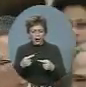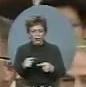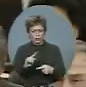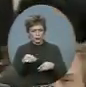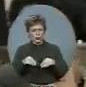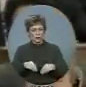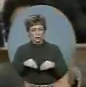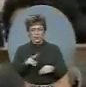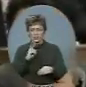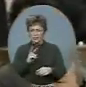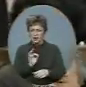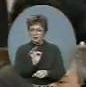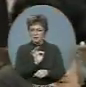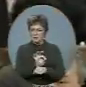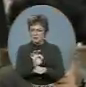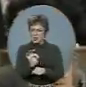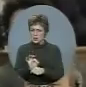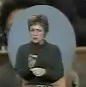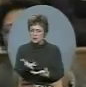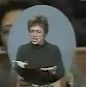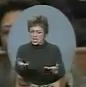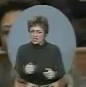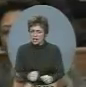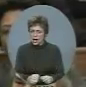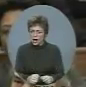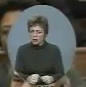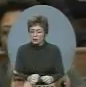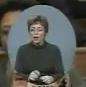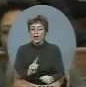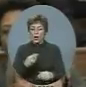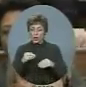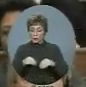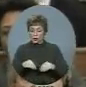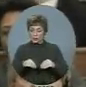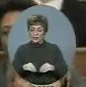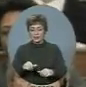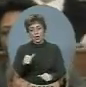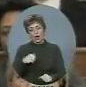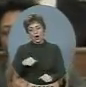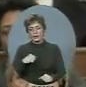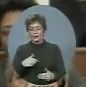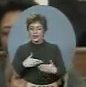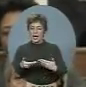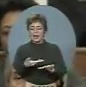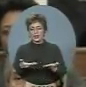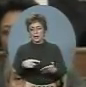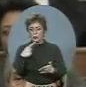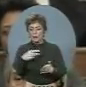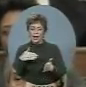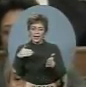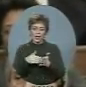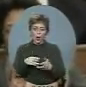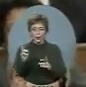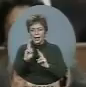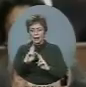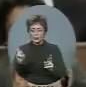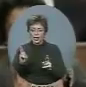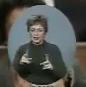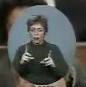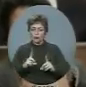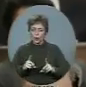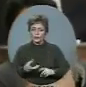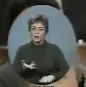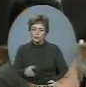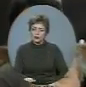Prime Minister has attempted in this House to impugn the character and the reputation of an honourable Member of Parliament. That